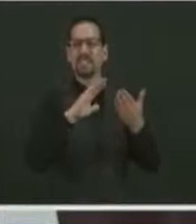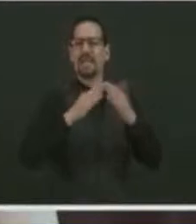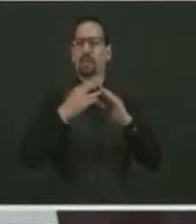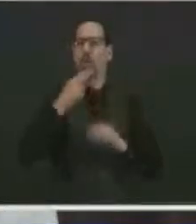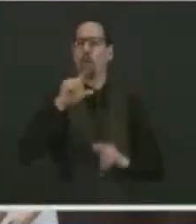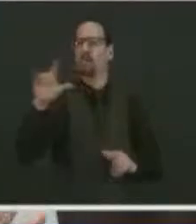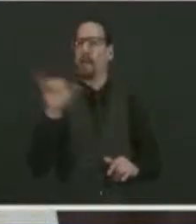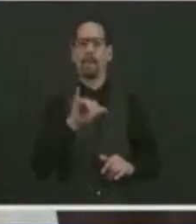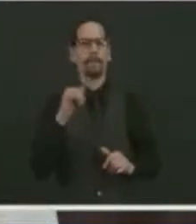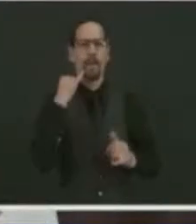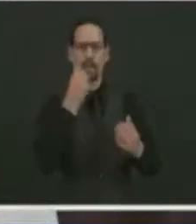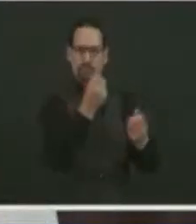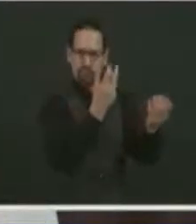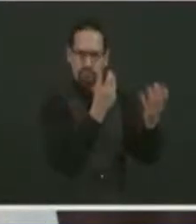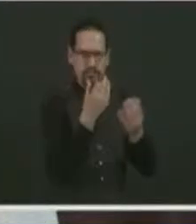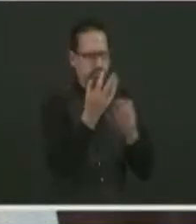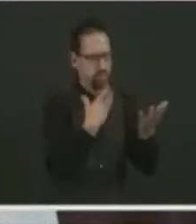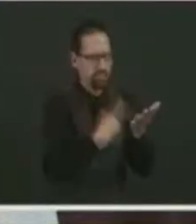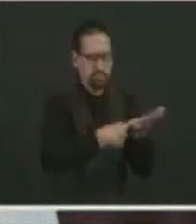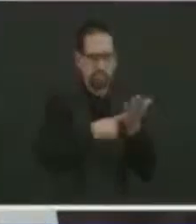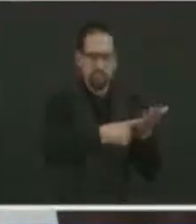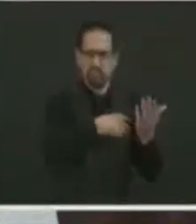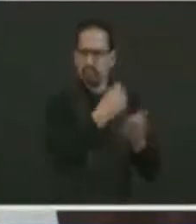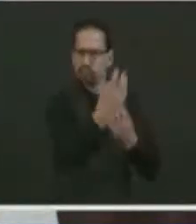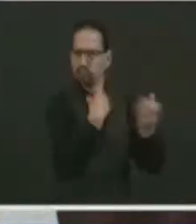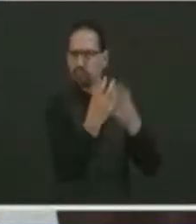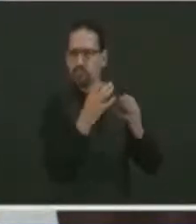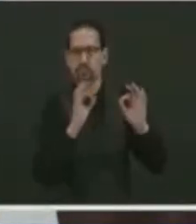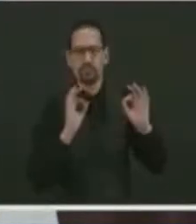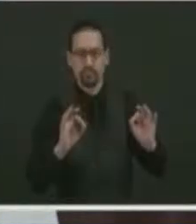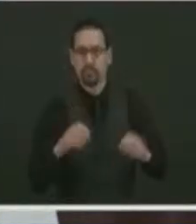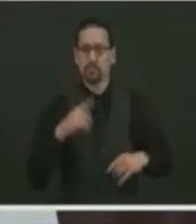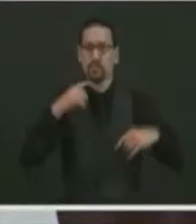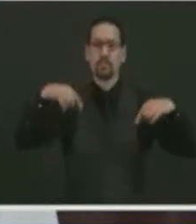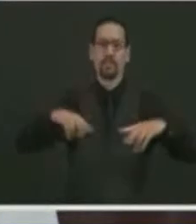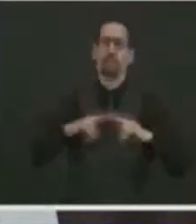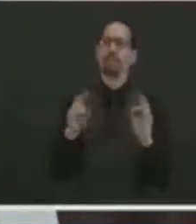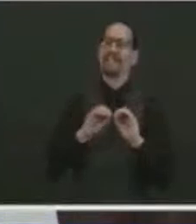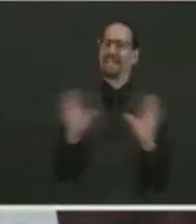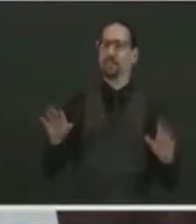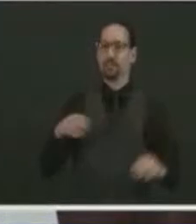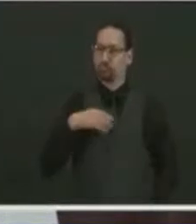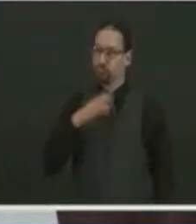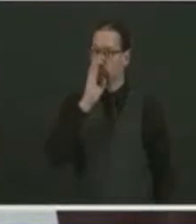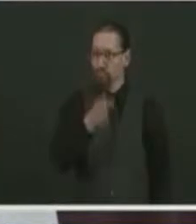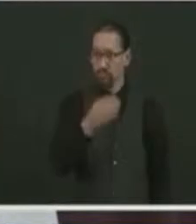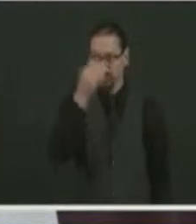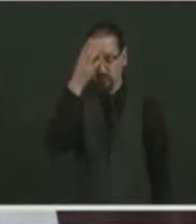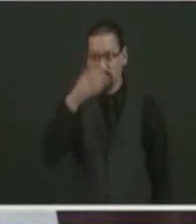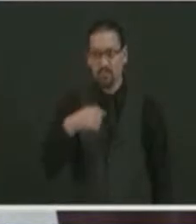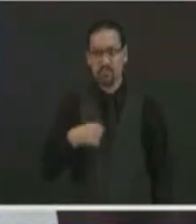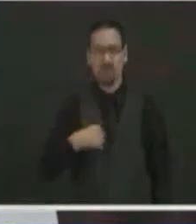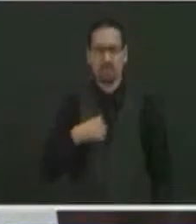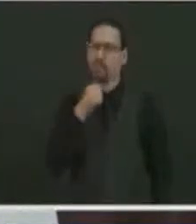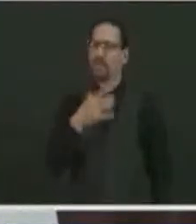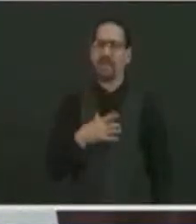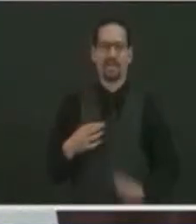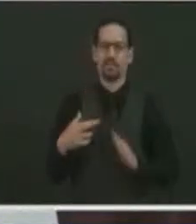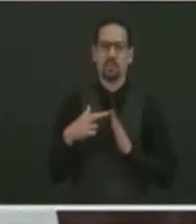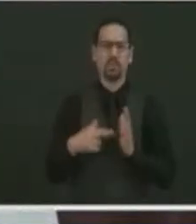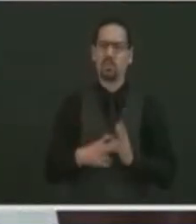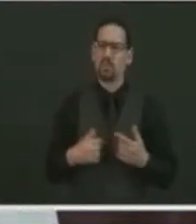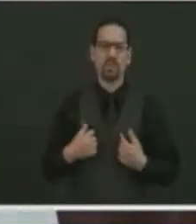we can. Recognizing, let me be very clear, no one's going to be happy with these rules. I get that. I hate having to make